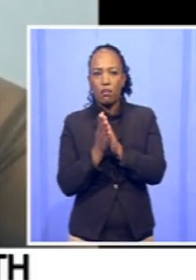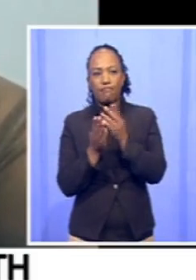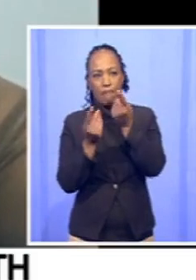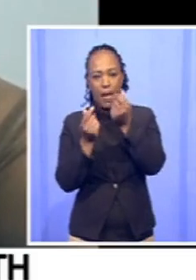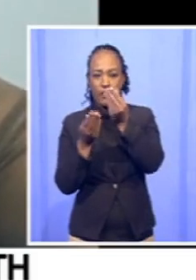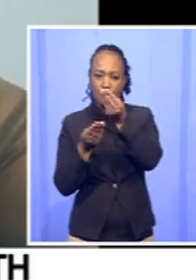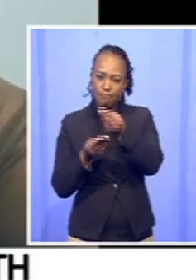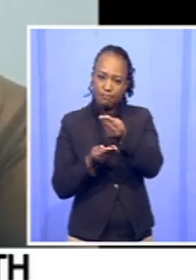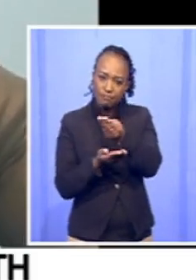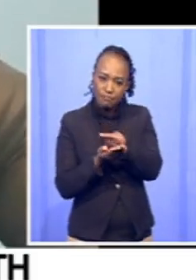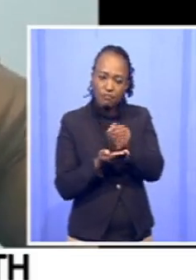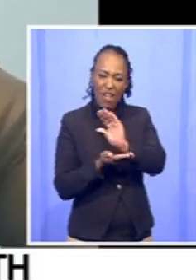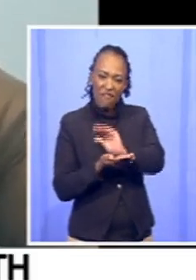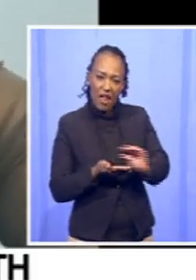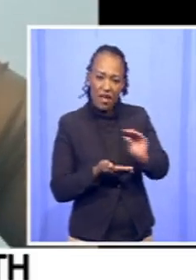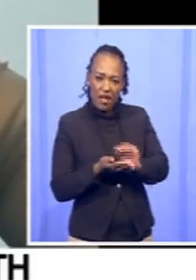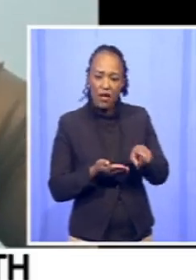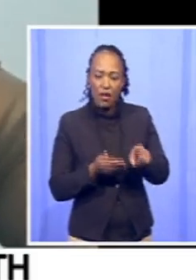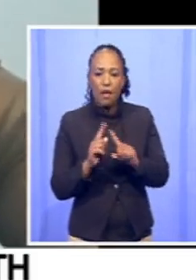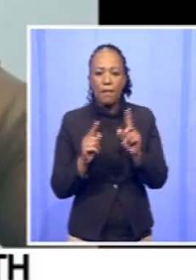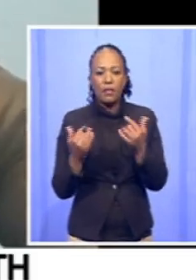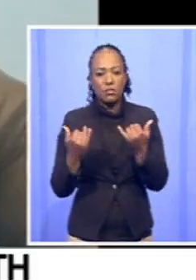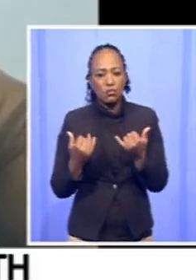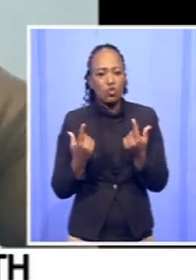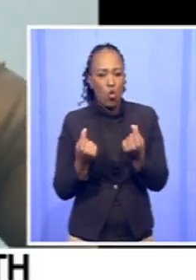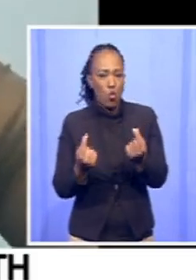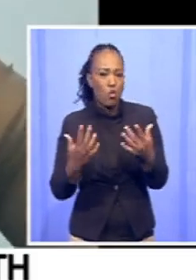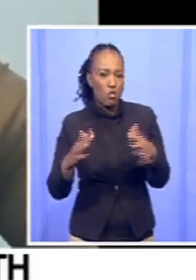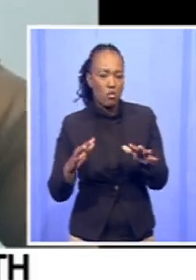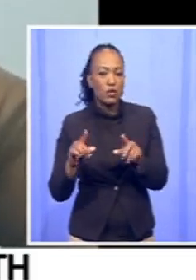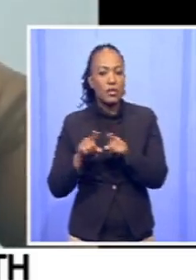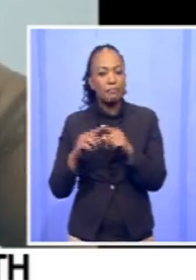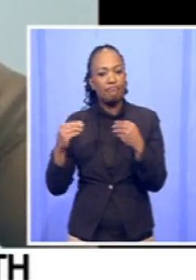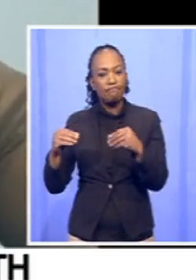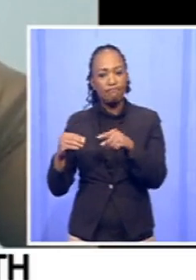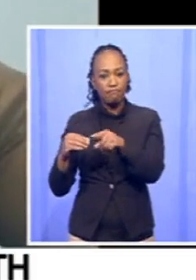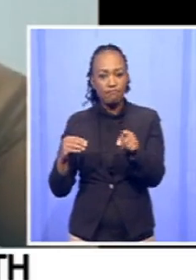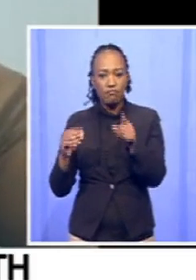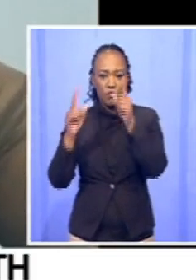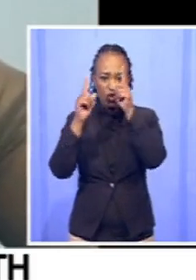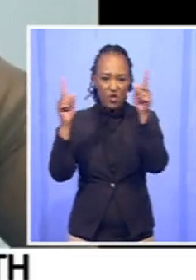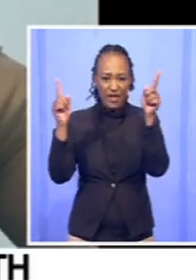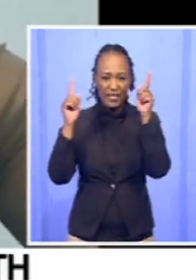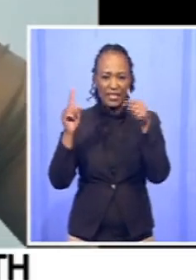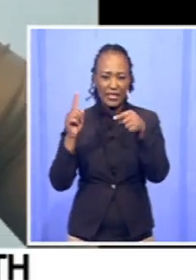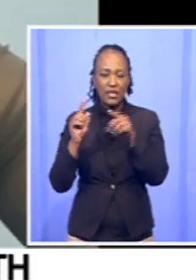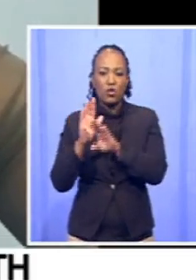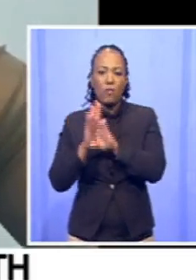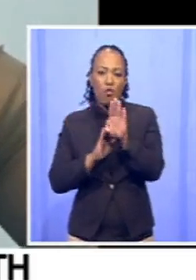being done on a grassroots level, but now also starting from a corporate perspective and universities of how to